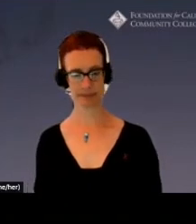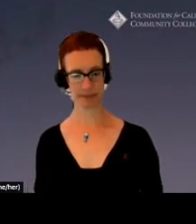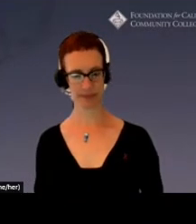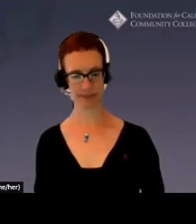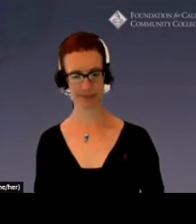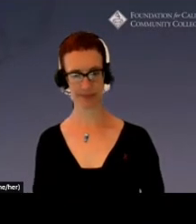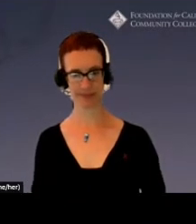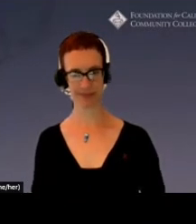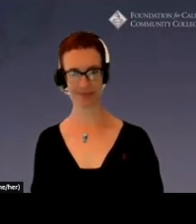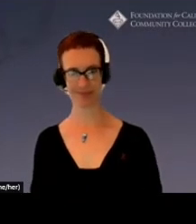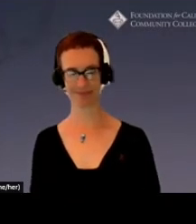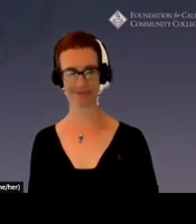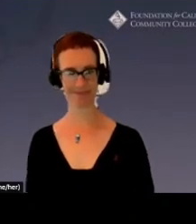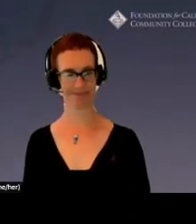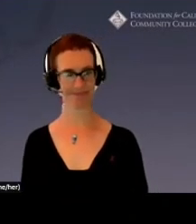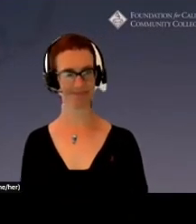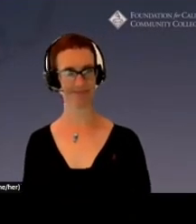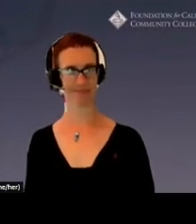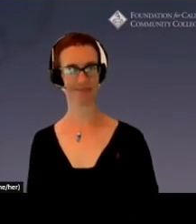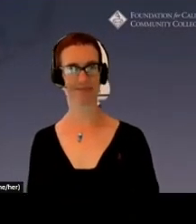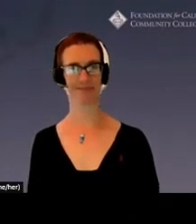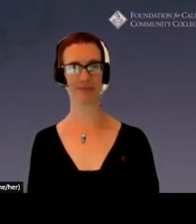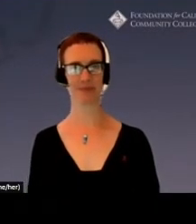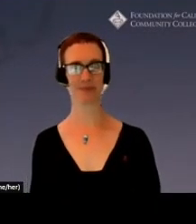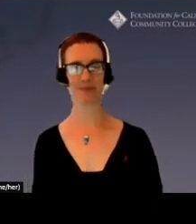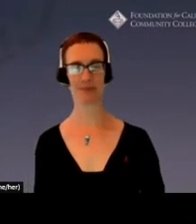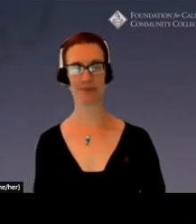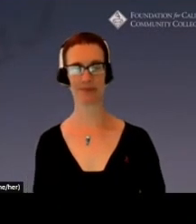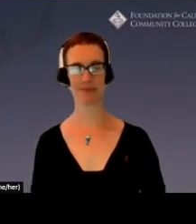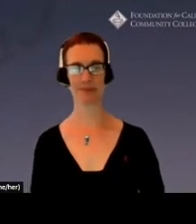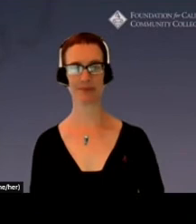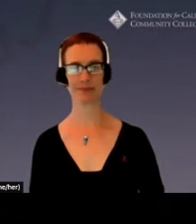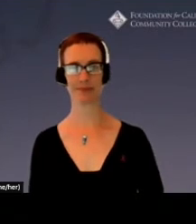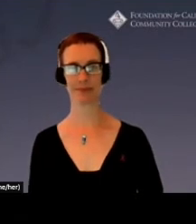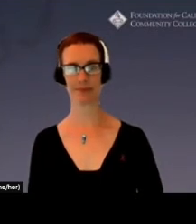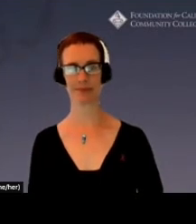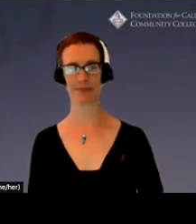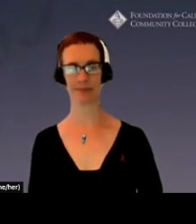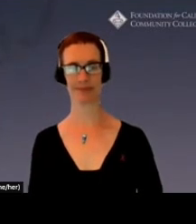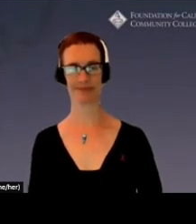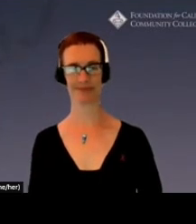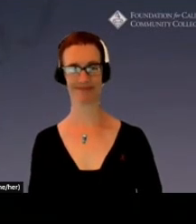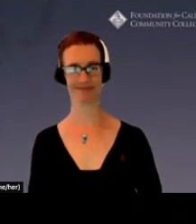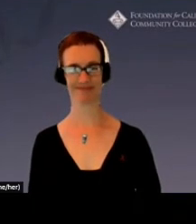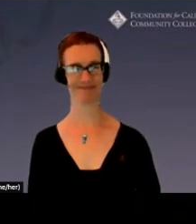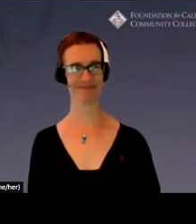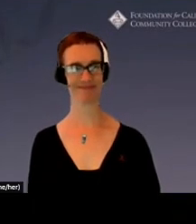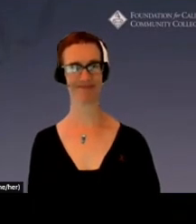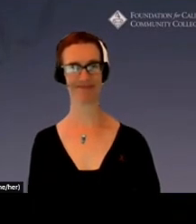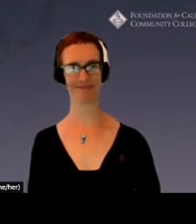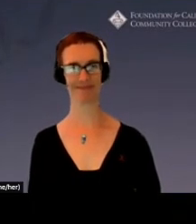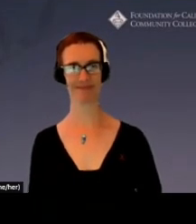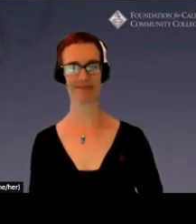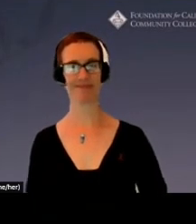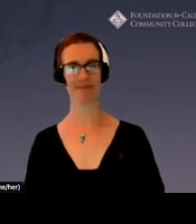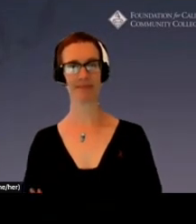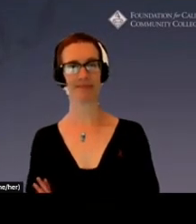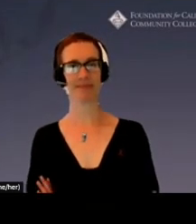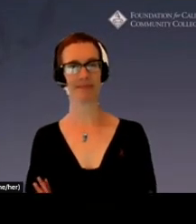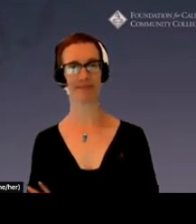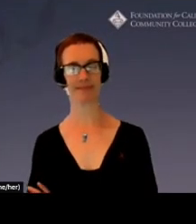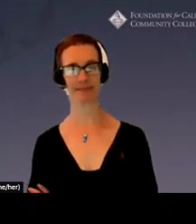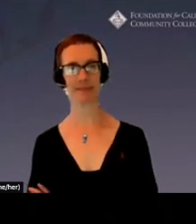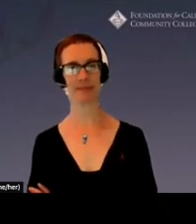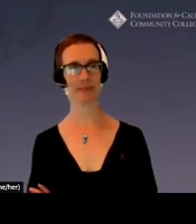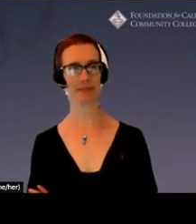All right, well, I think we're going to get started here. Thank you all for joining us on a Friday morning, and we are very